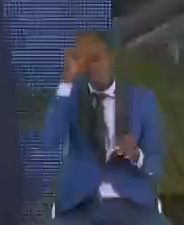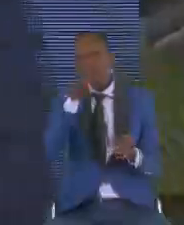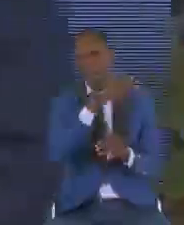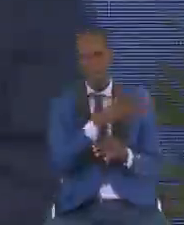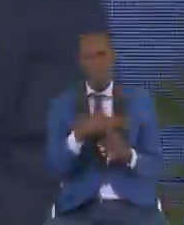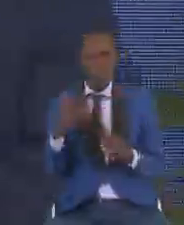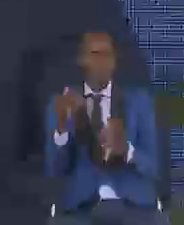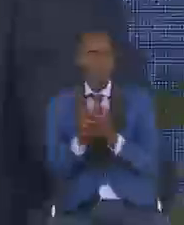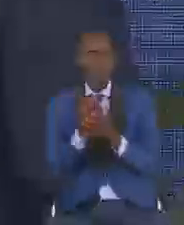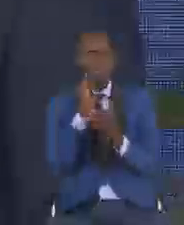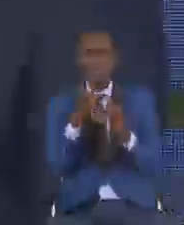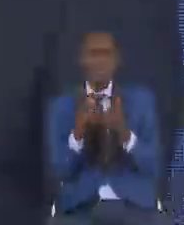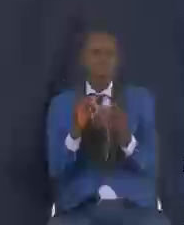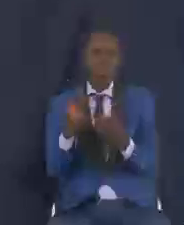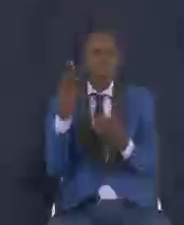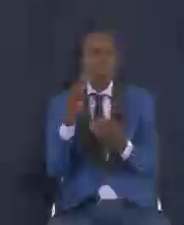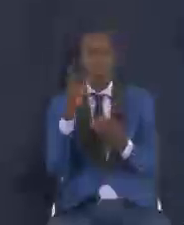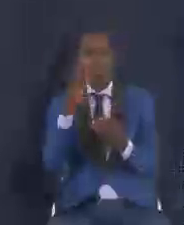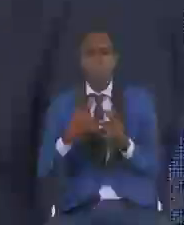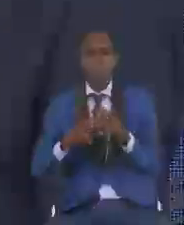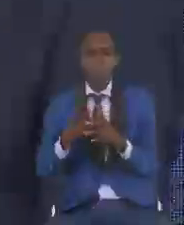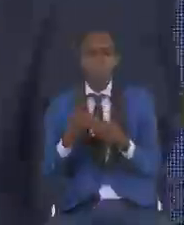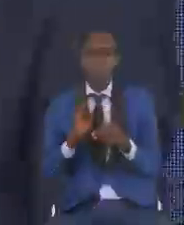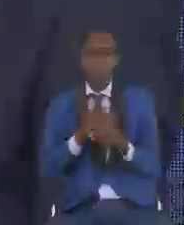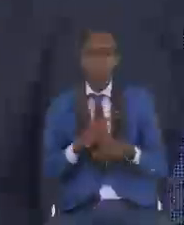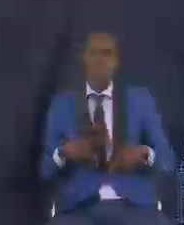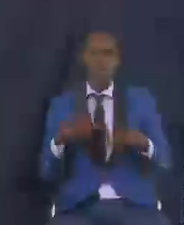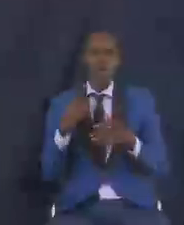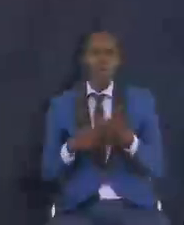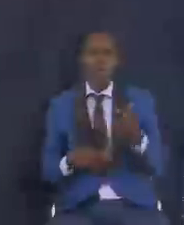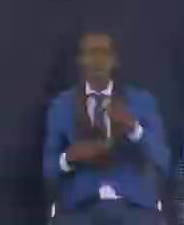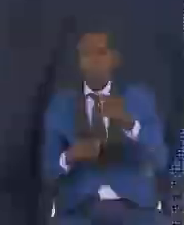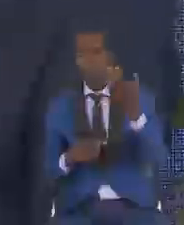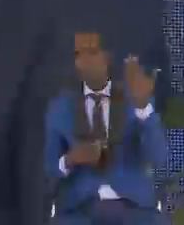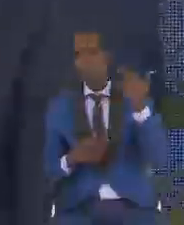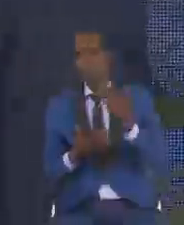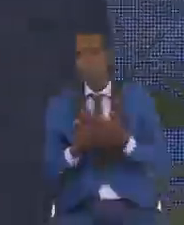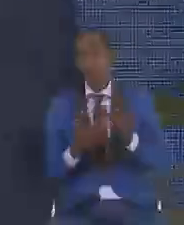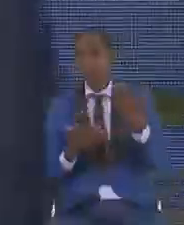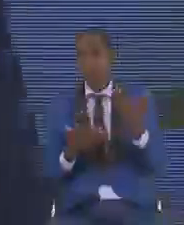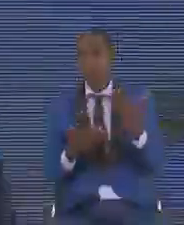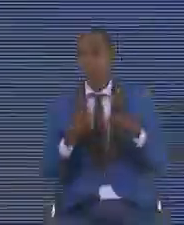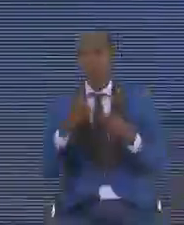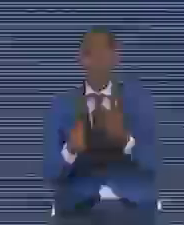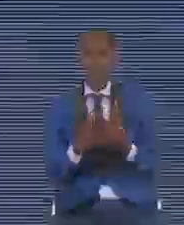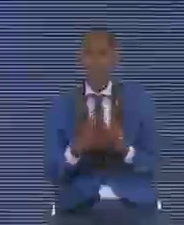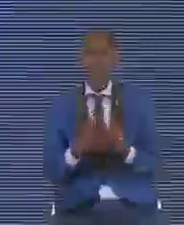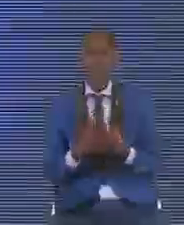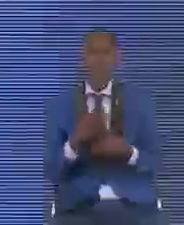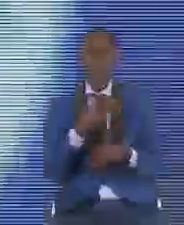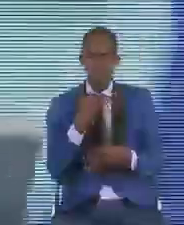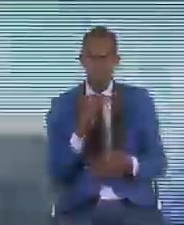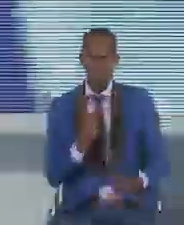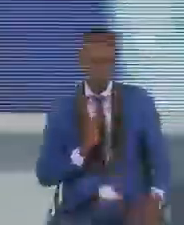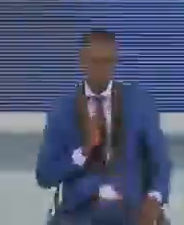up in our lives. What you were before, go back memory lane and say, I used to be